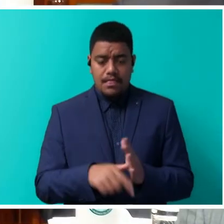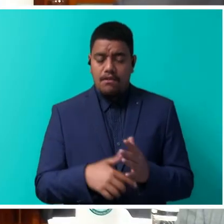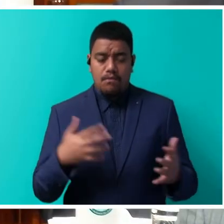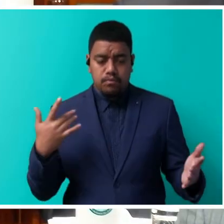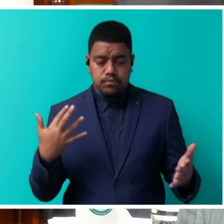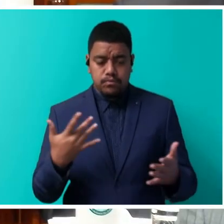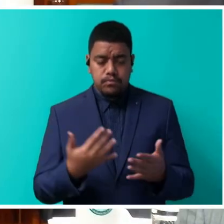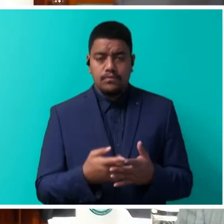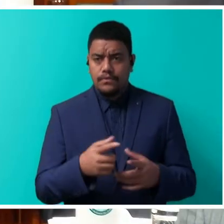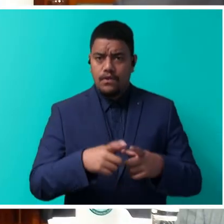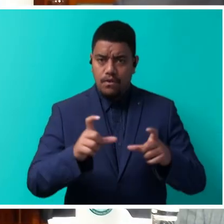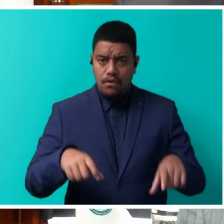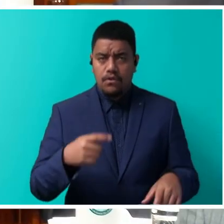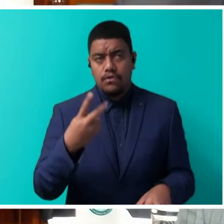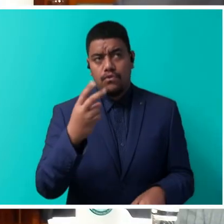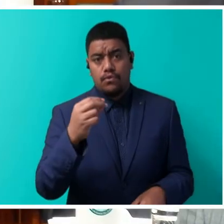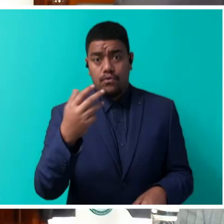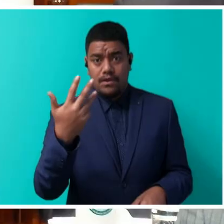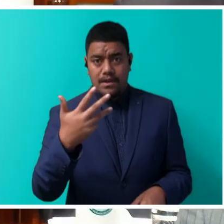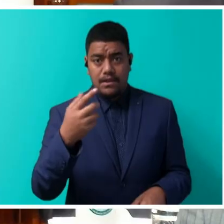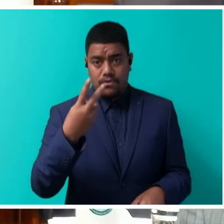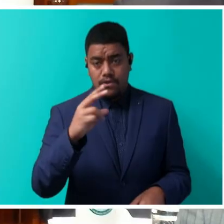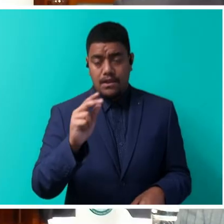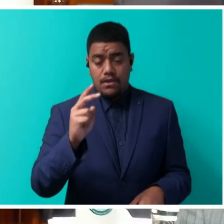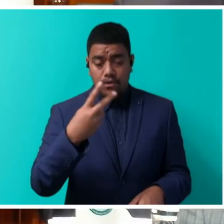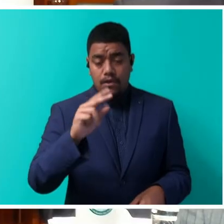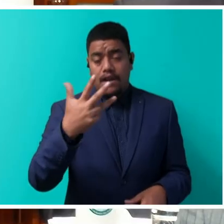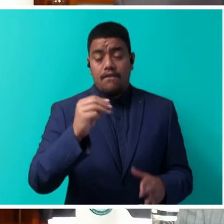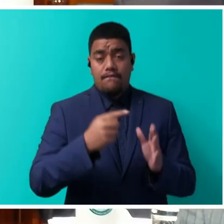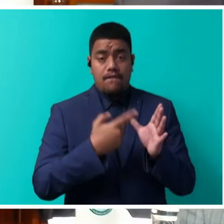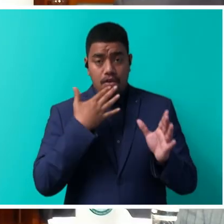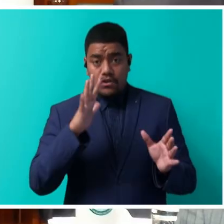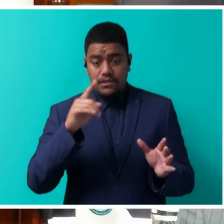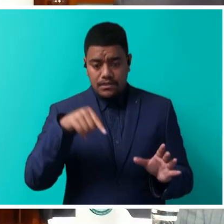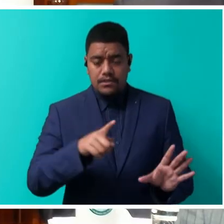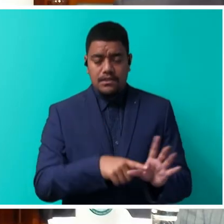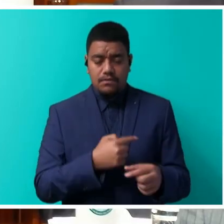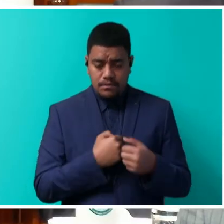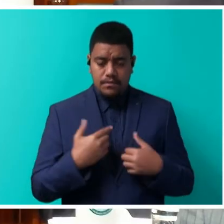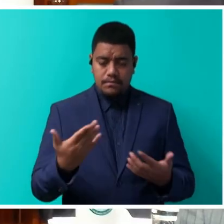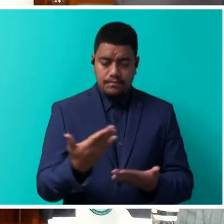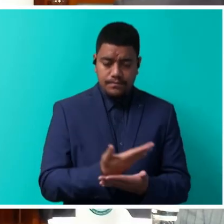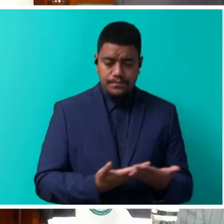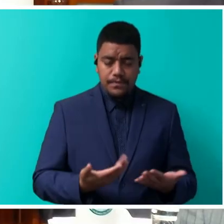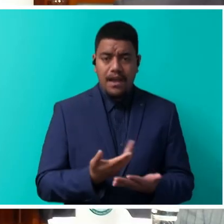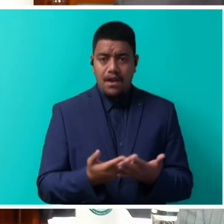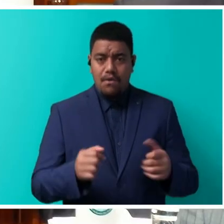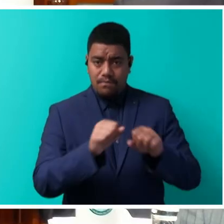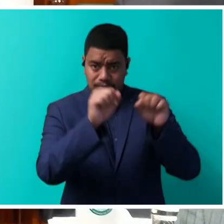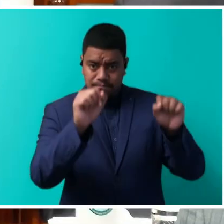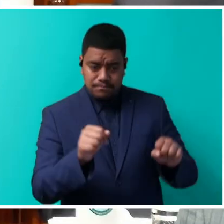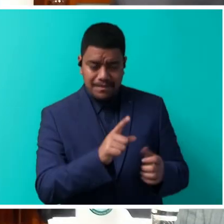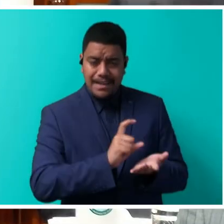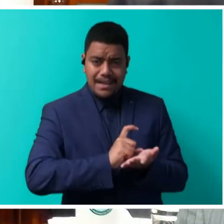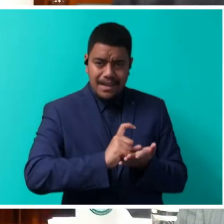Supreme Court advisory opinion on the 29th of August this year. We discussed legal frameworks clarity of